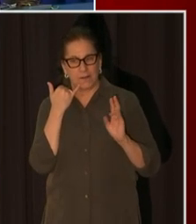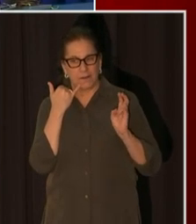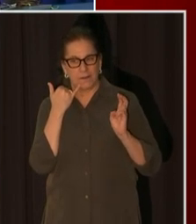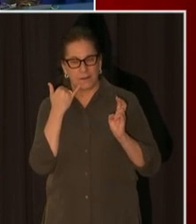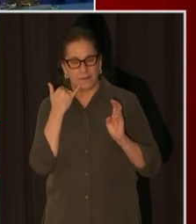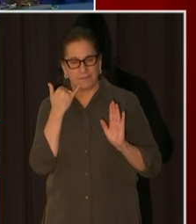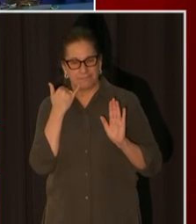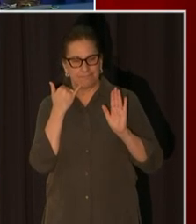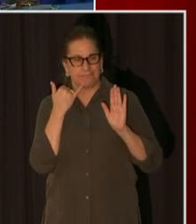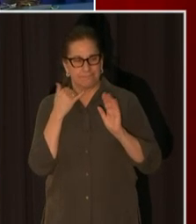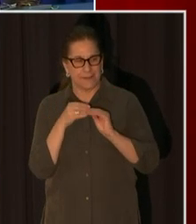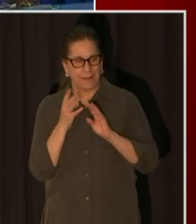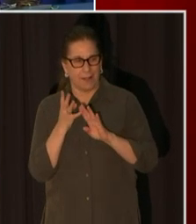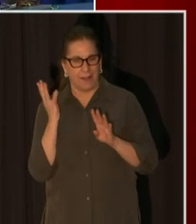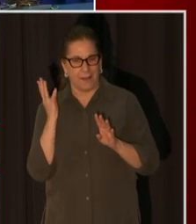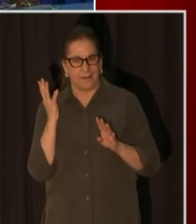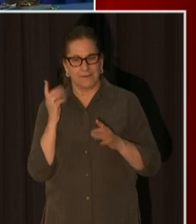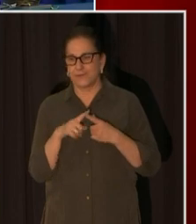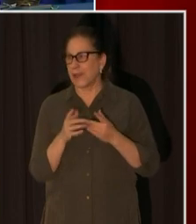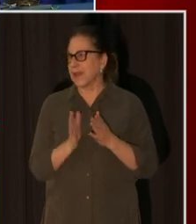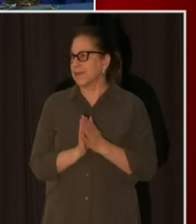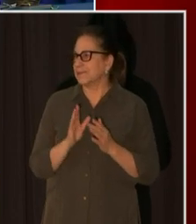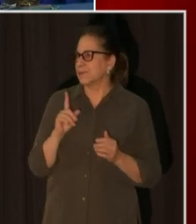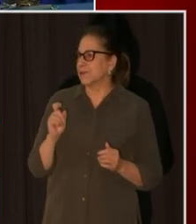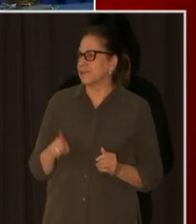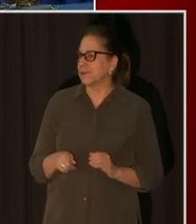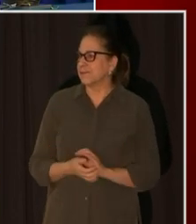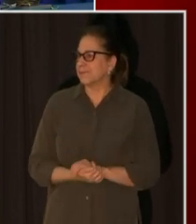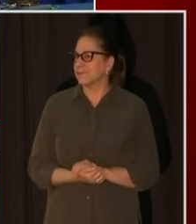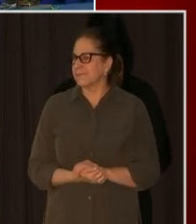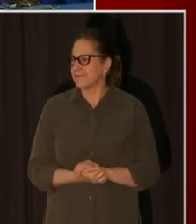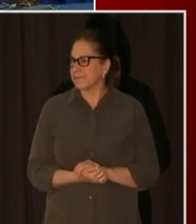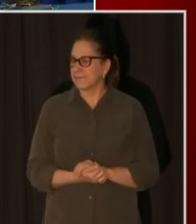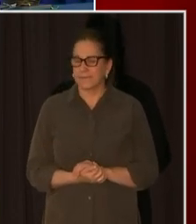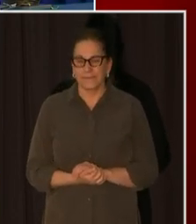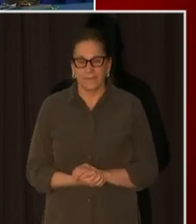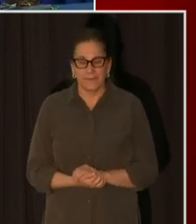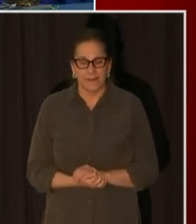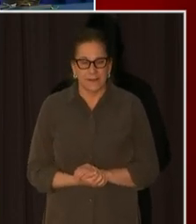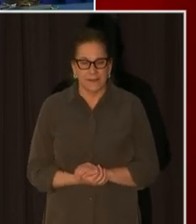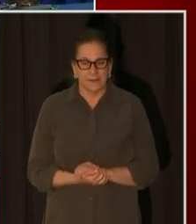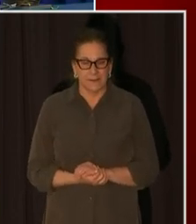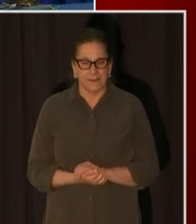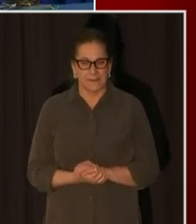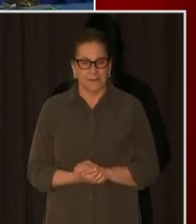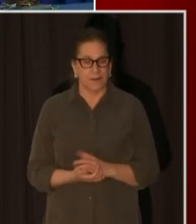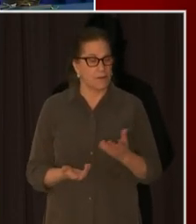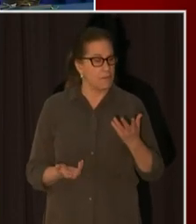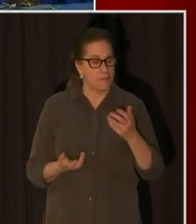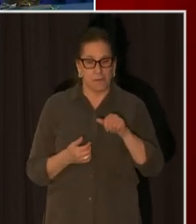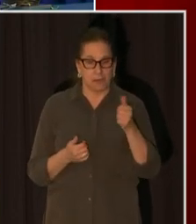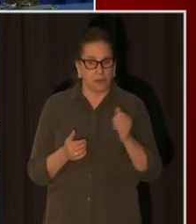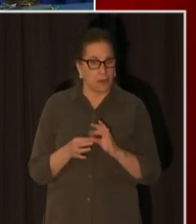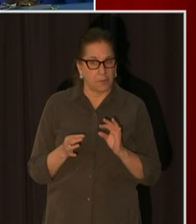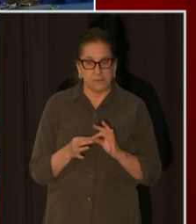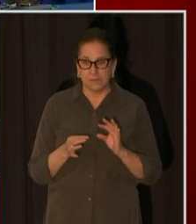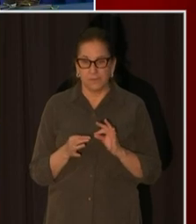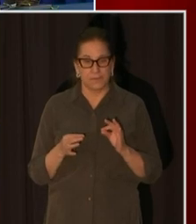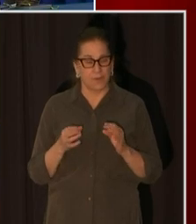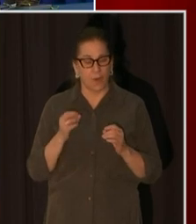resources that can maybe help you with even going on to different websites, finding the SBA lenders that can help you with the